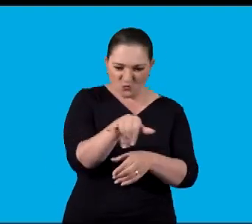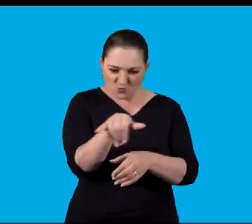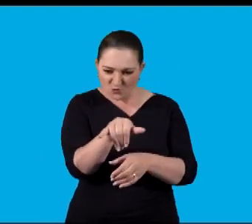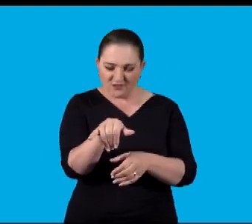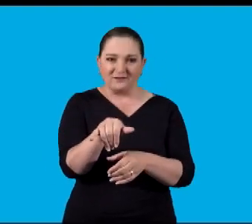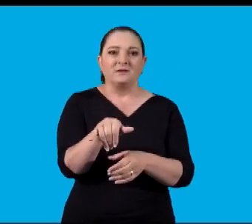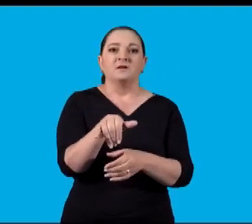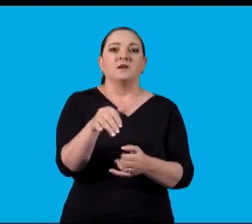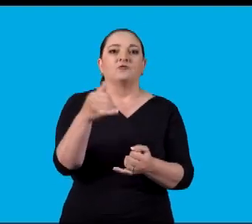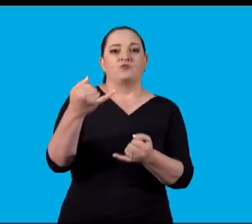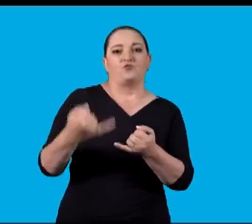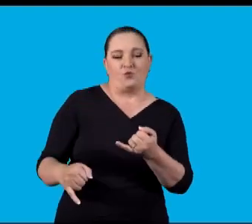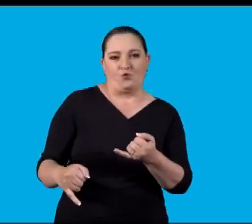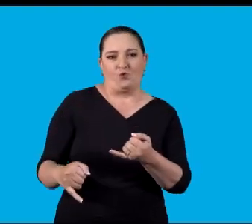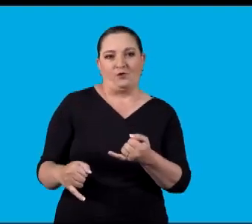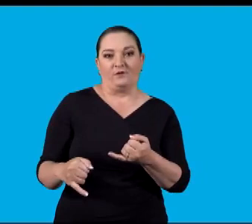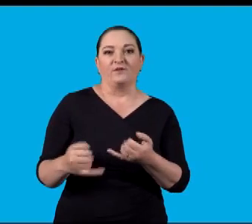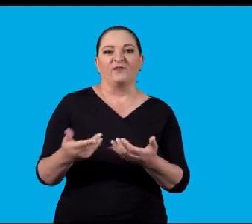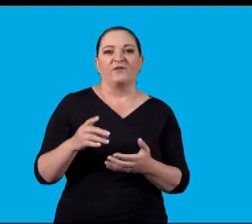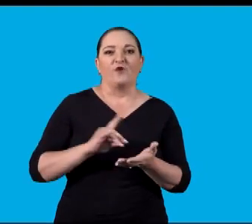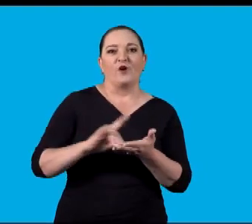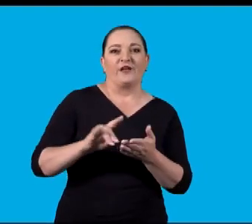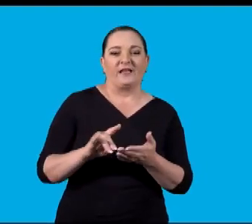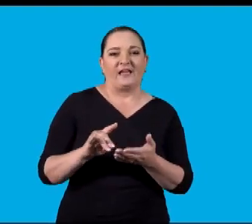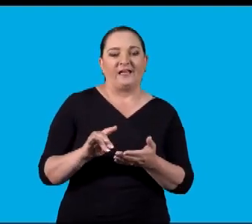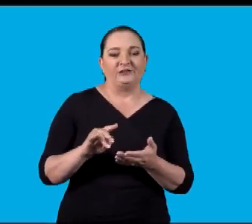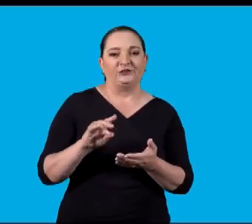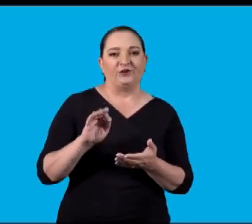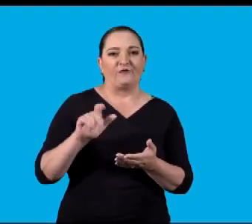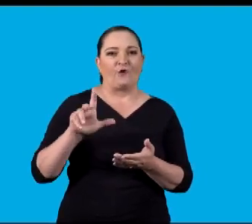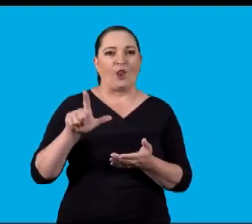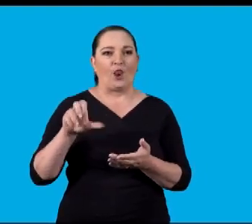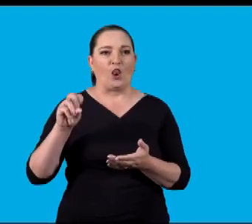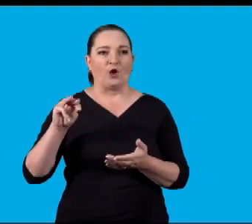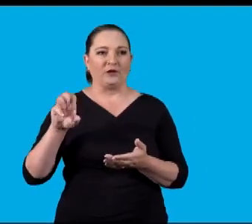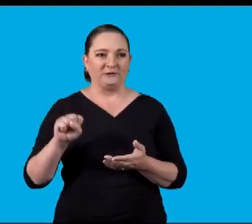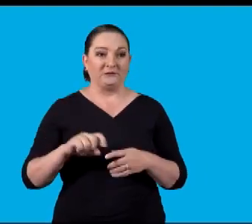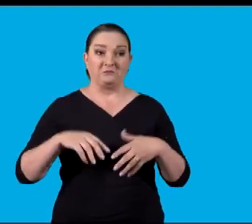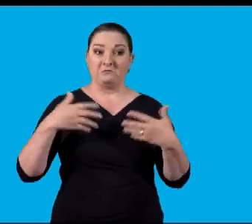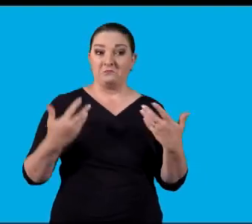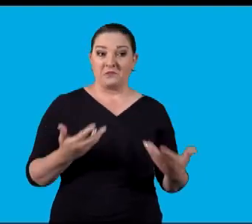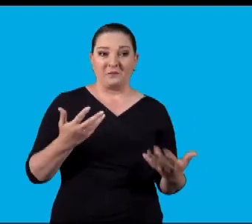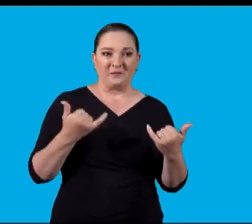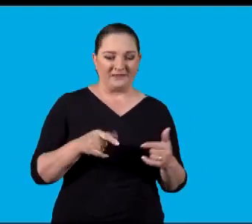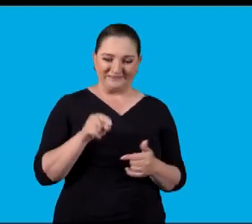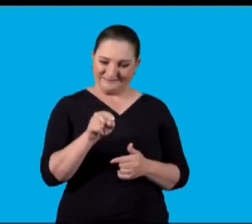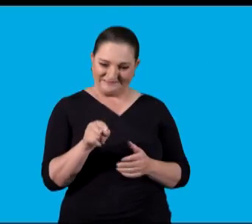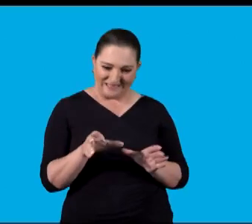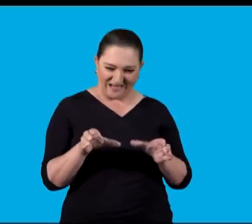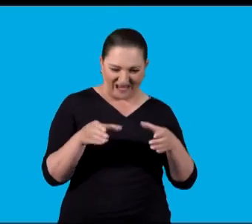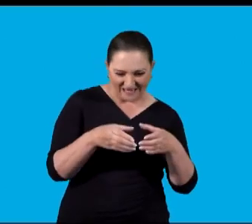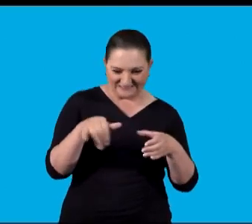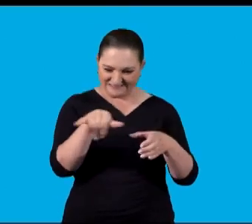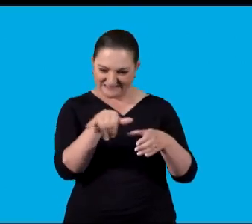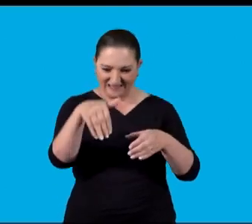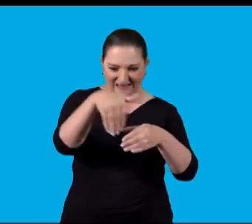expenditures as investing cash flows. And then lastly, misclassifying operating or investing cash flows